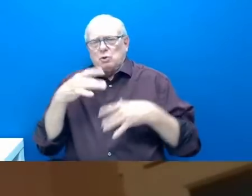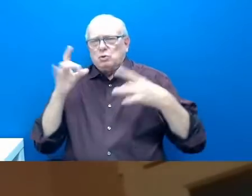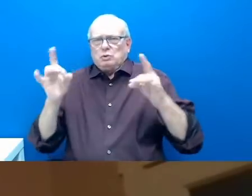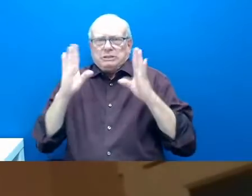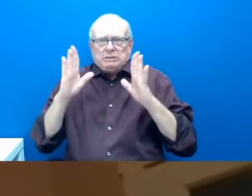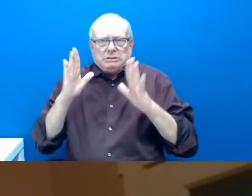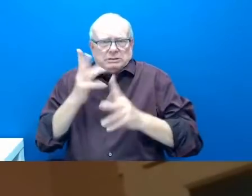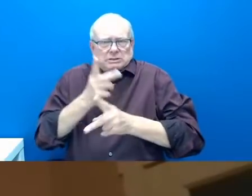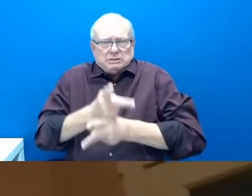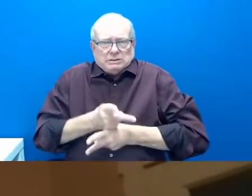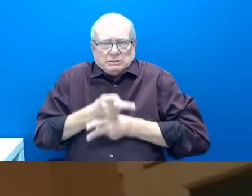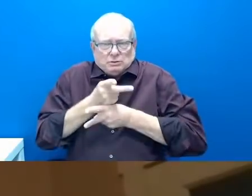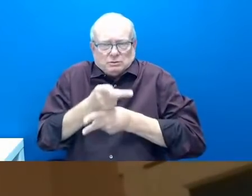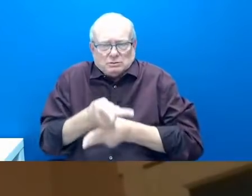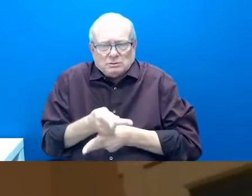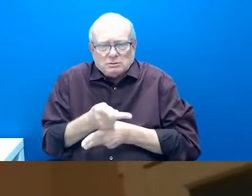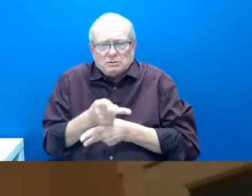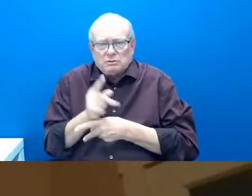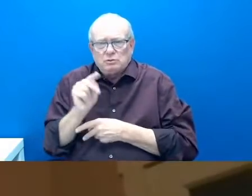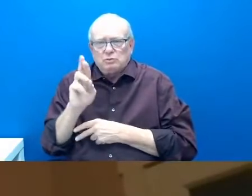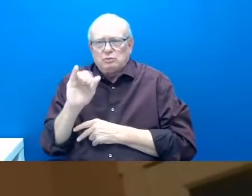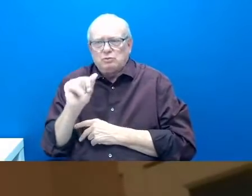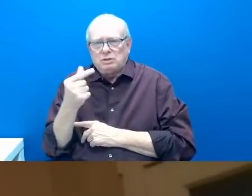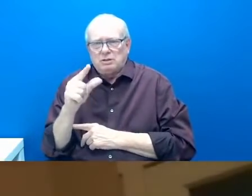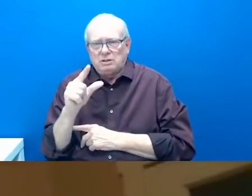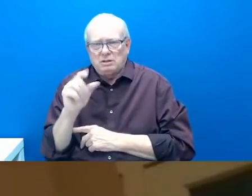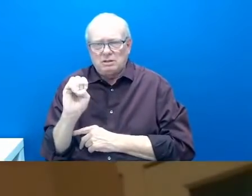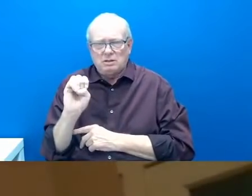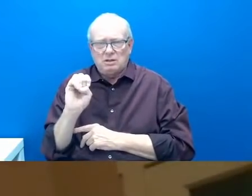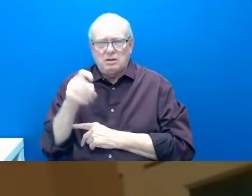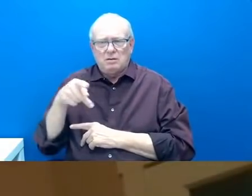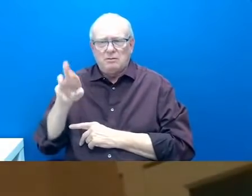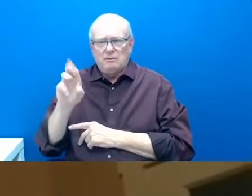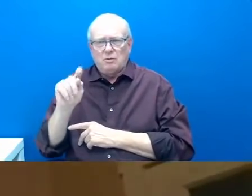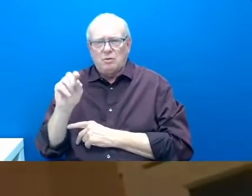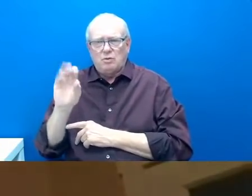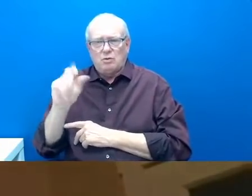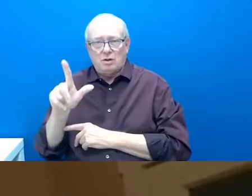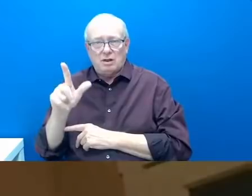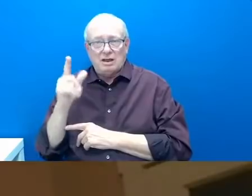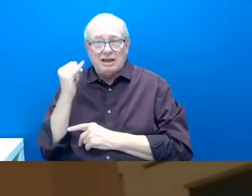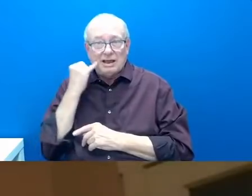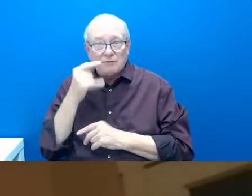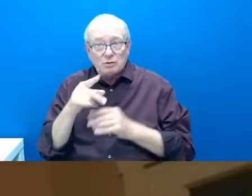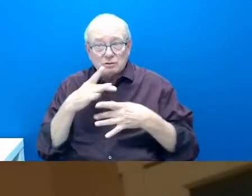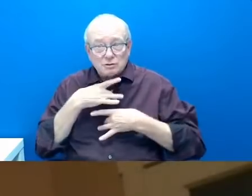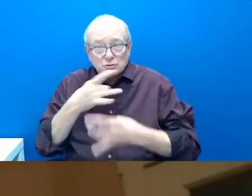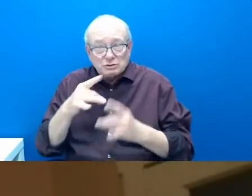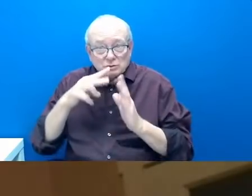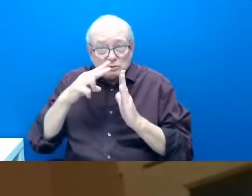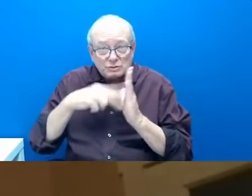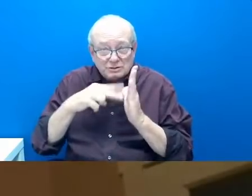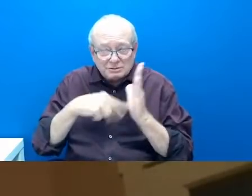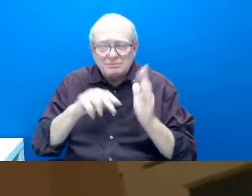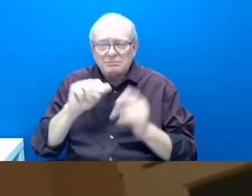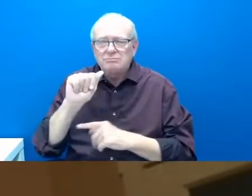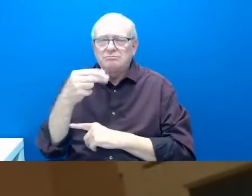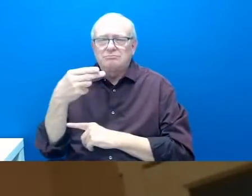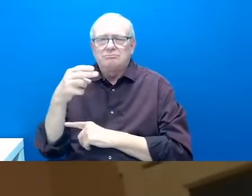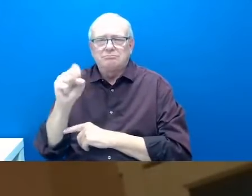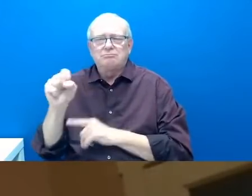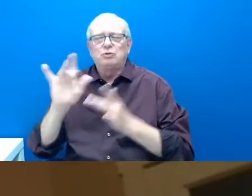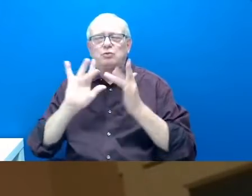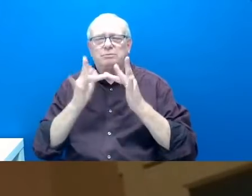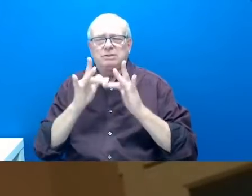triage protocol, that, it is publicly available on the Alberta Health website for those that are interested in looking at it. There is an